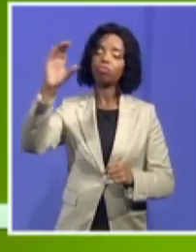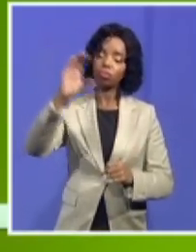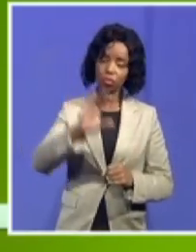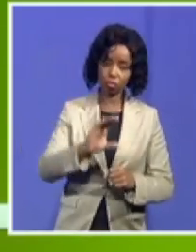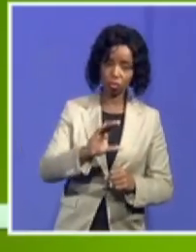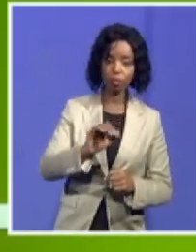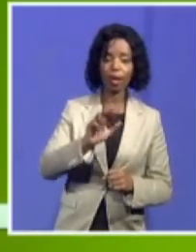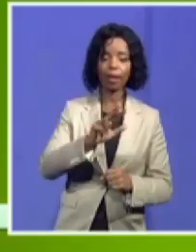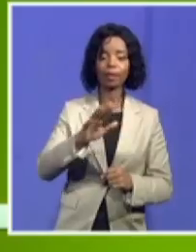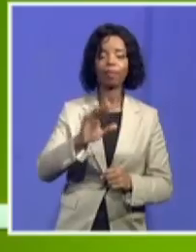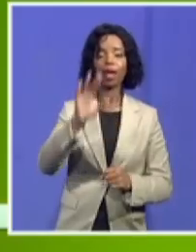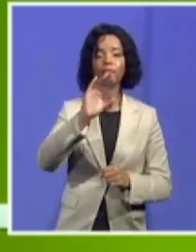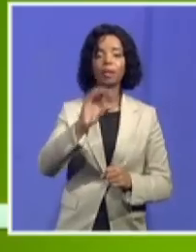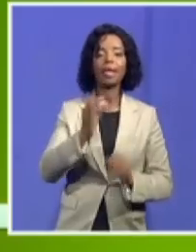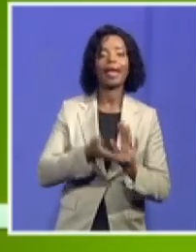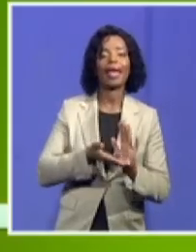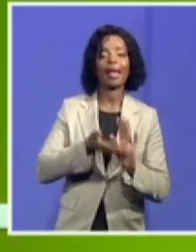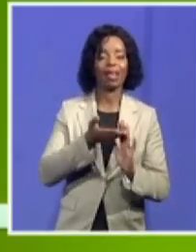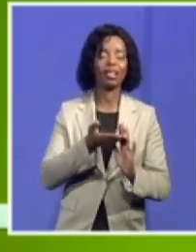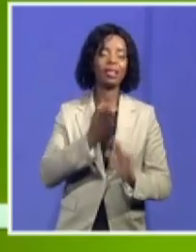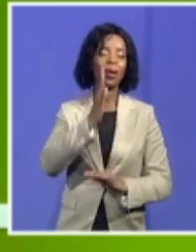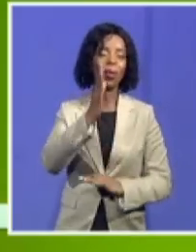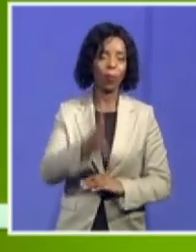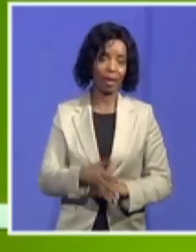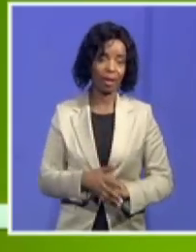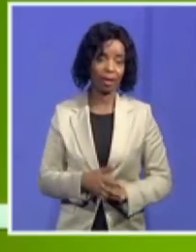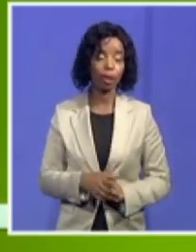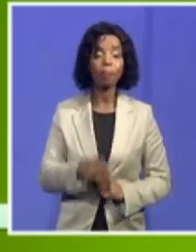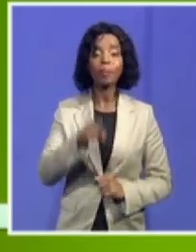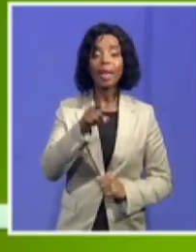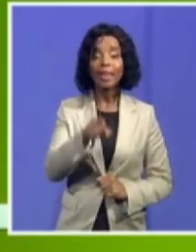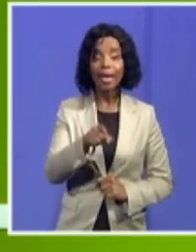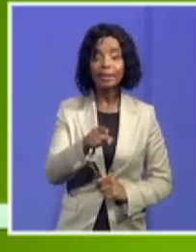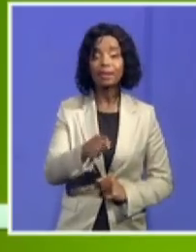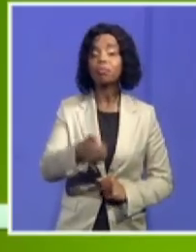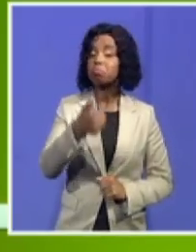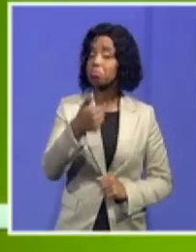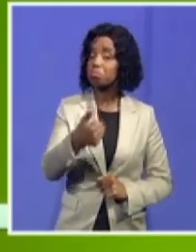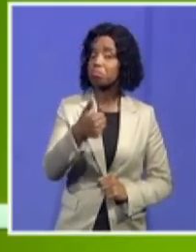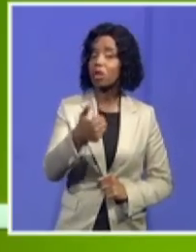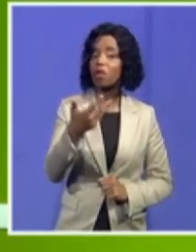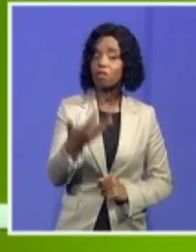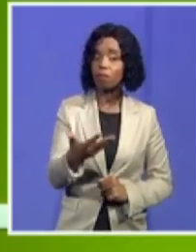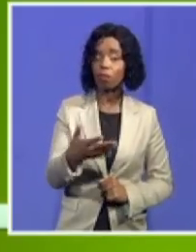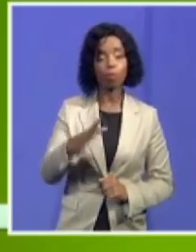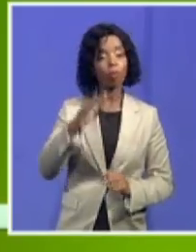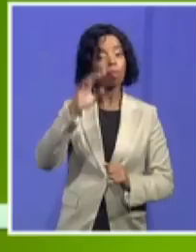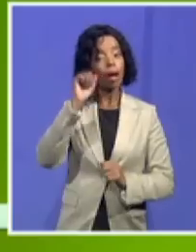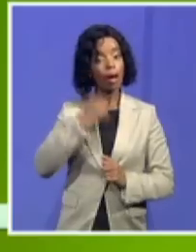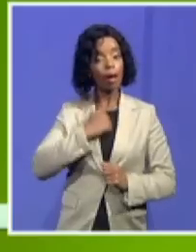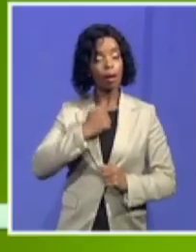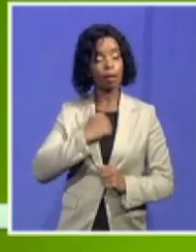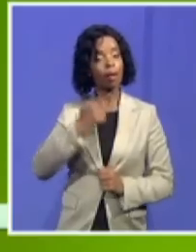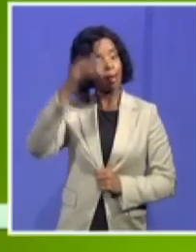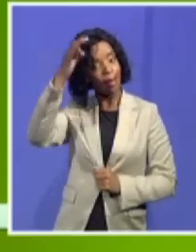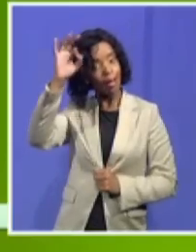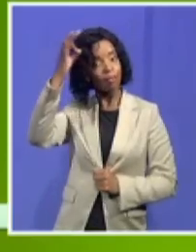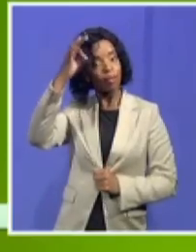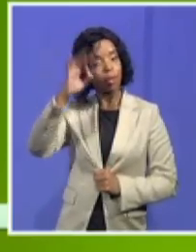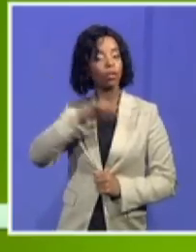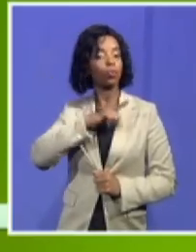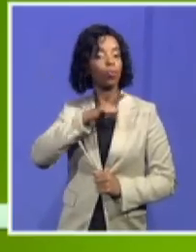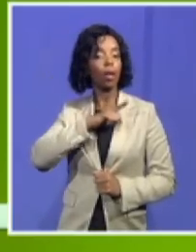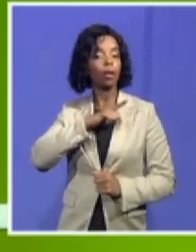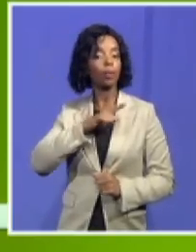Now, this is sweet music to a government which we hear from the private sector, and we will, in